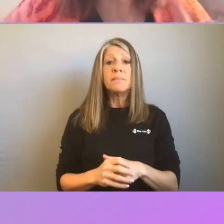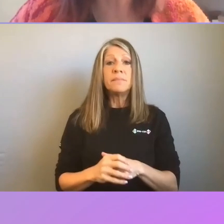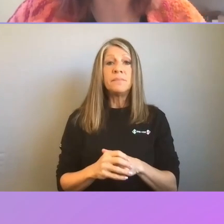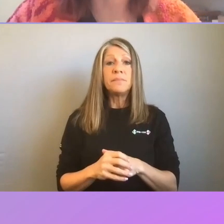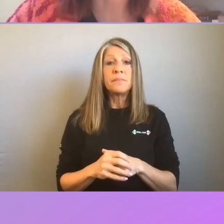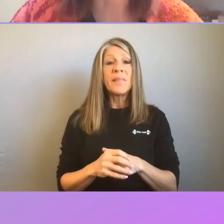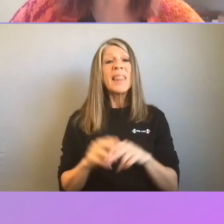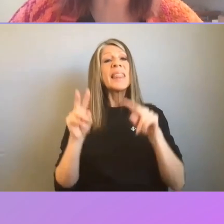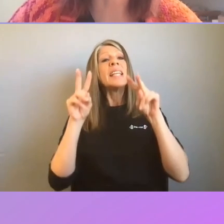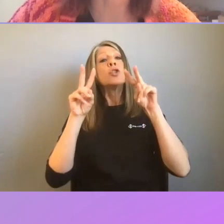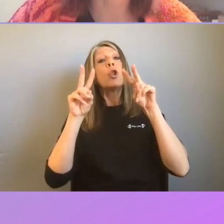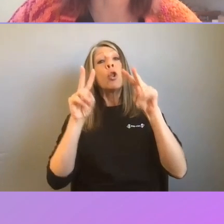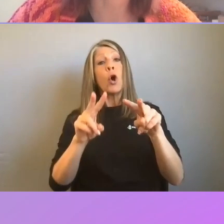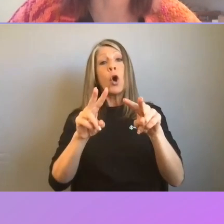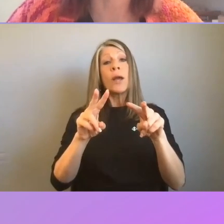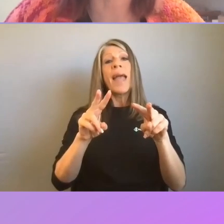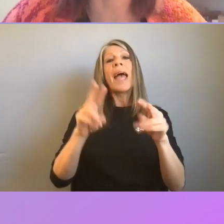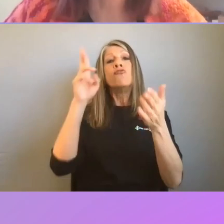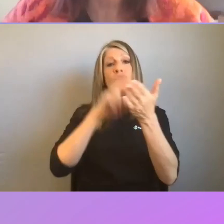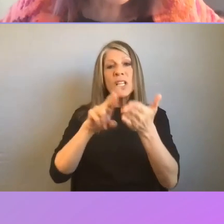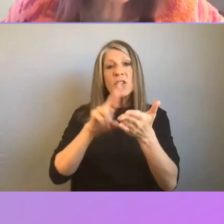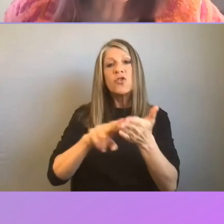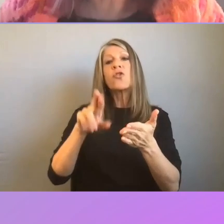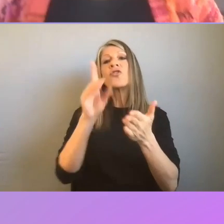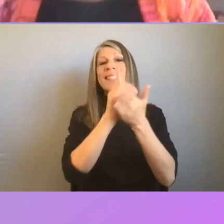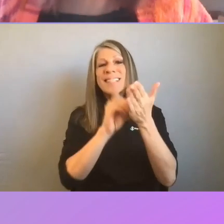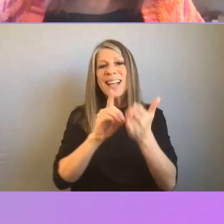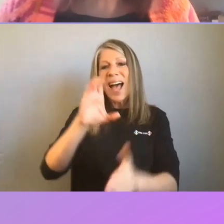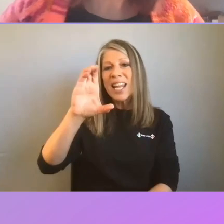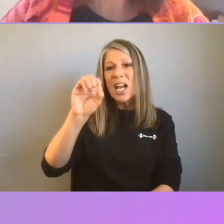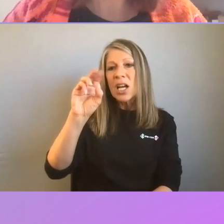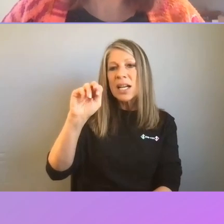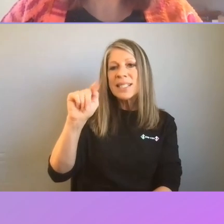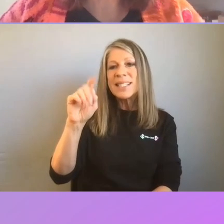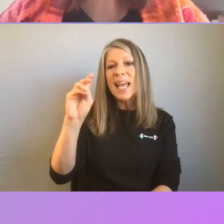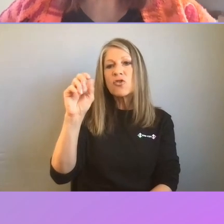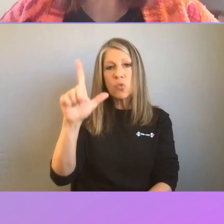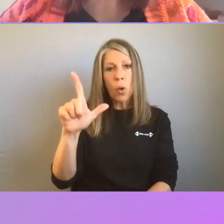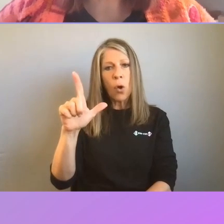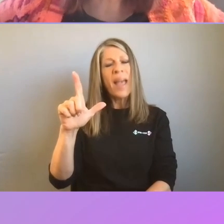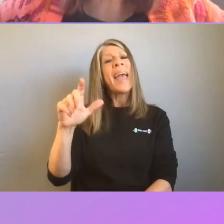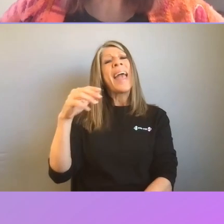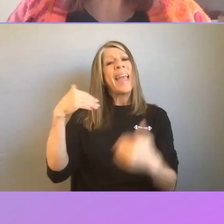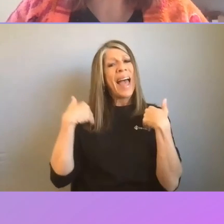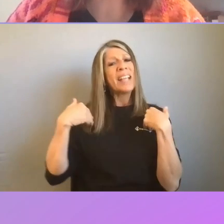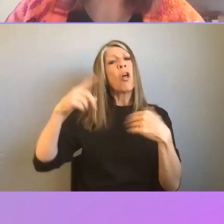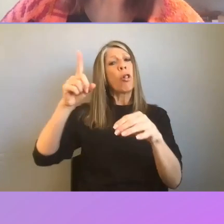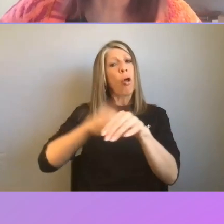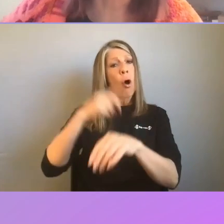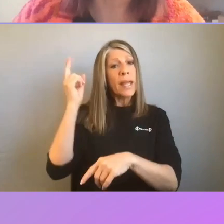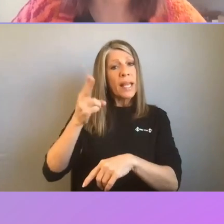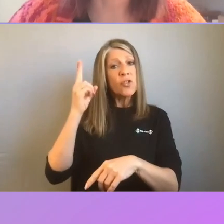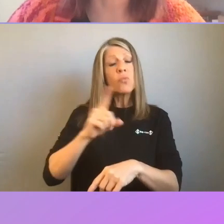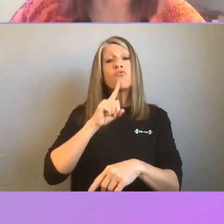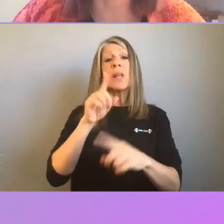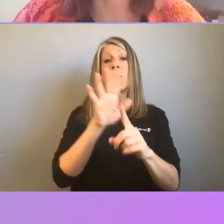So let's look at contextual design and research. That has a long history, and a lot of it was really popularized by